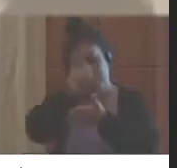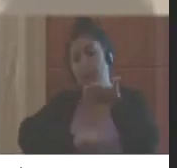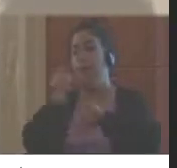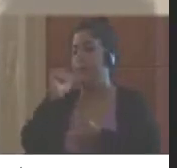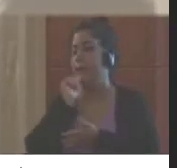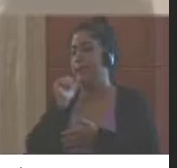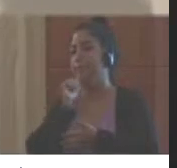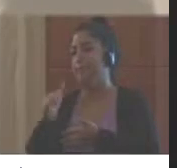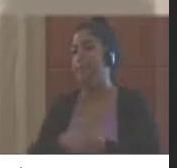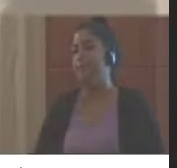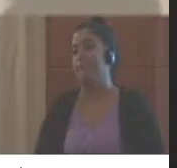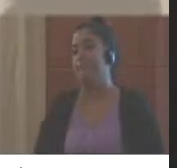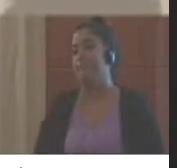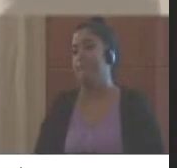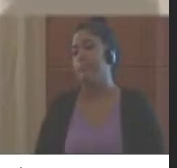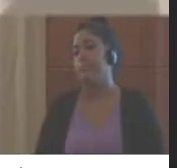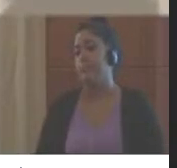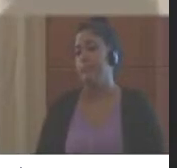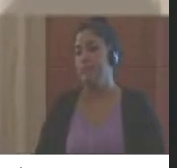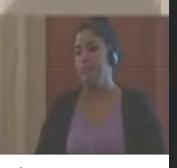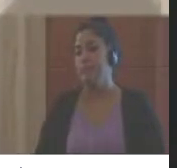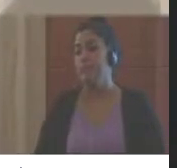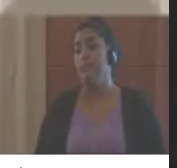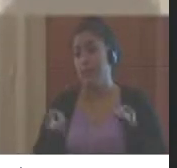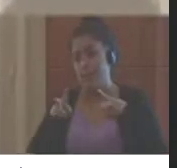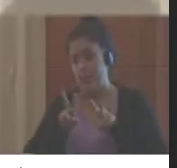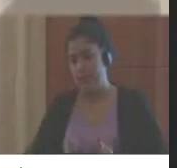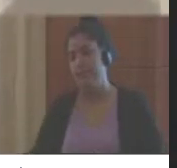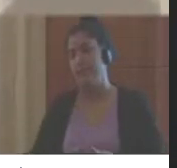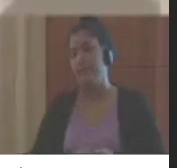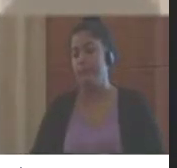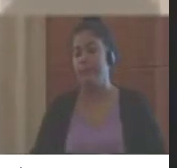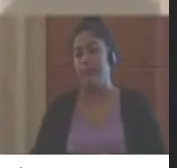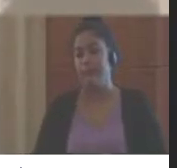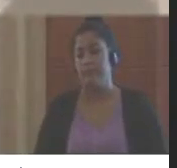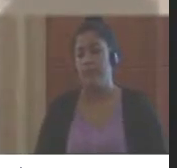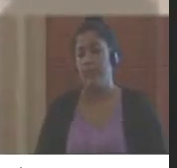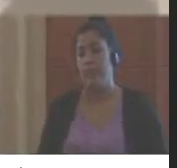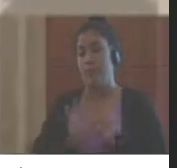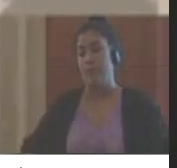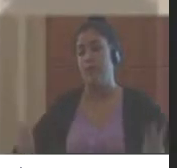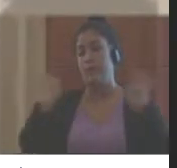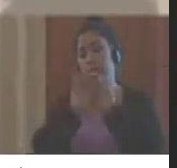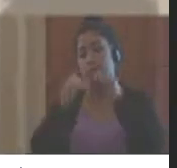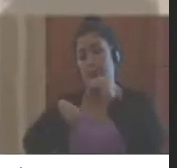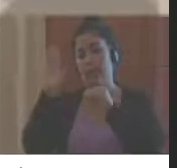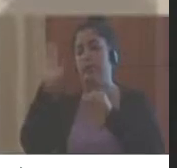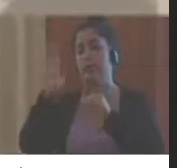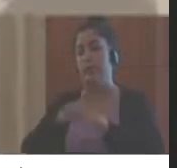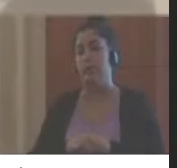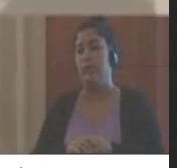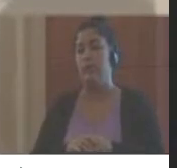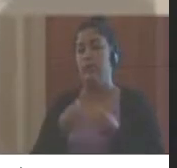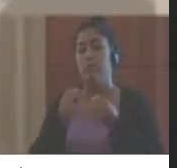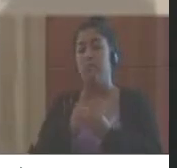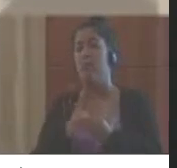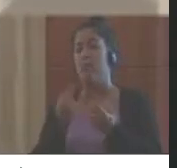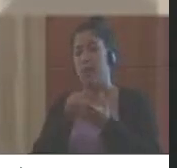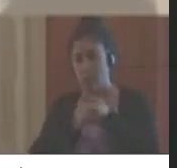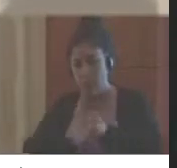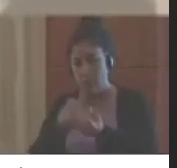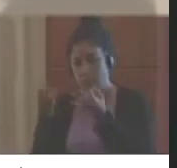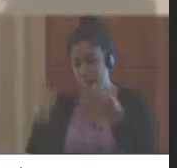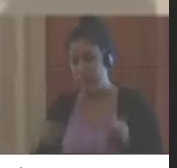allocating greater financing for building a sense of education and